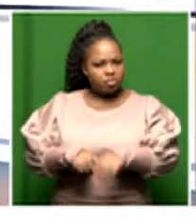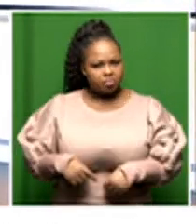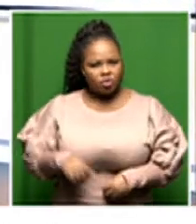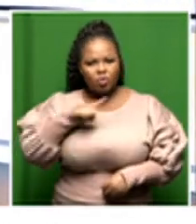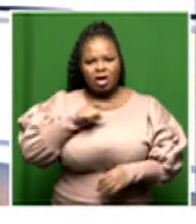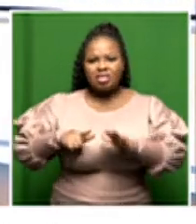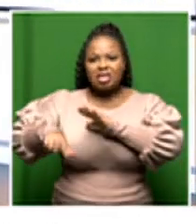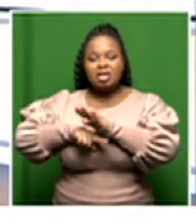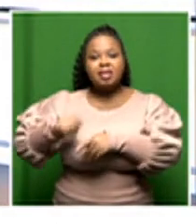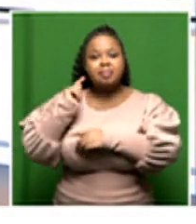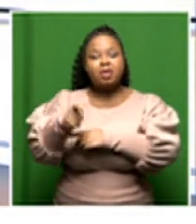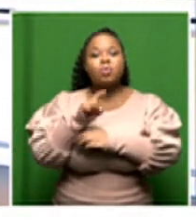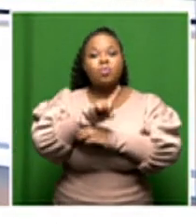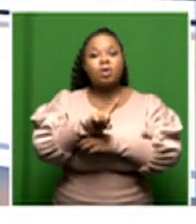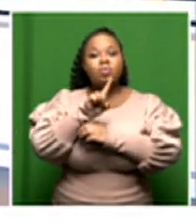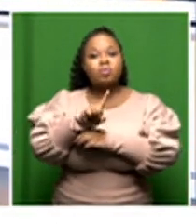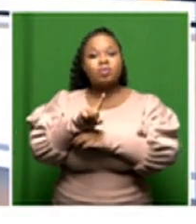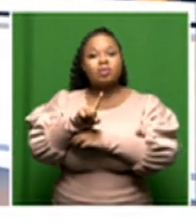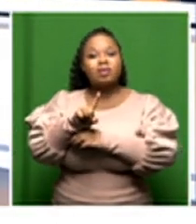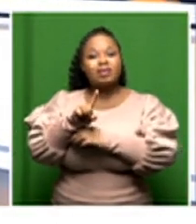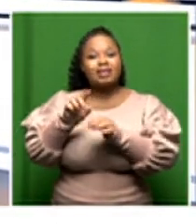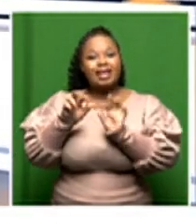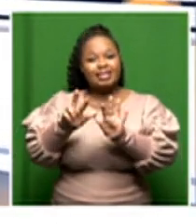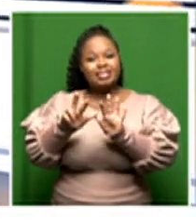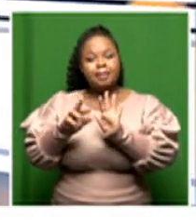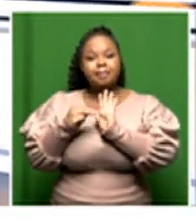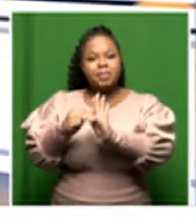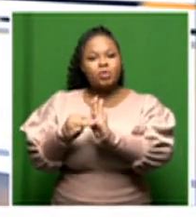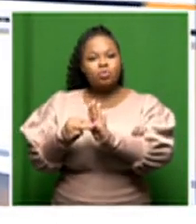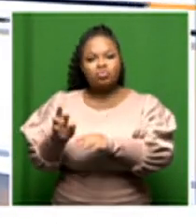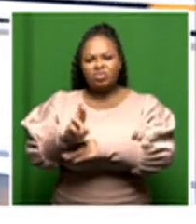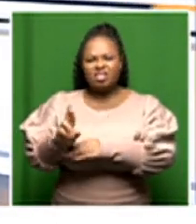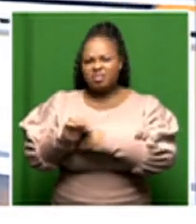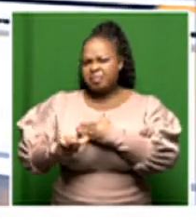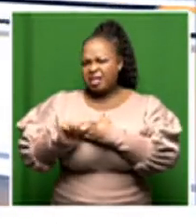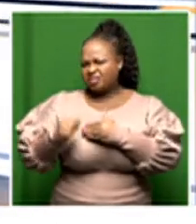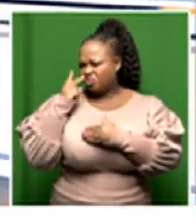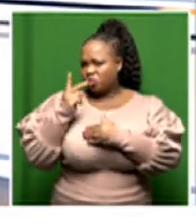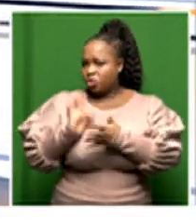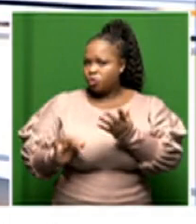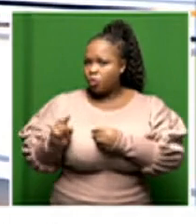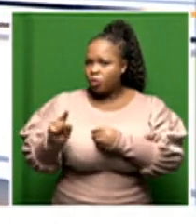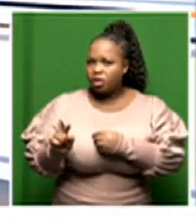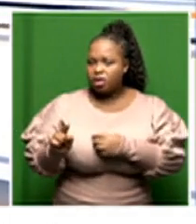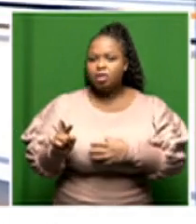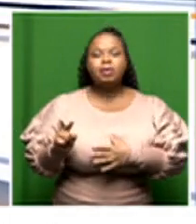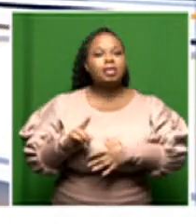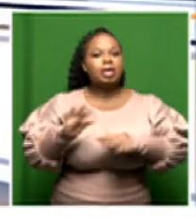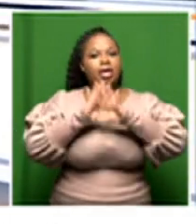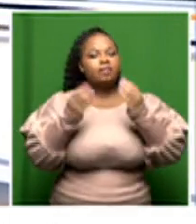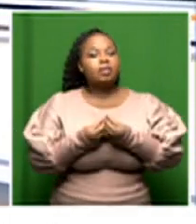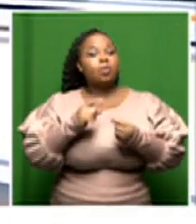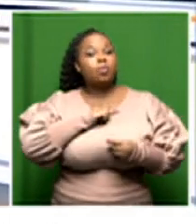piece of land that was paid 118 million rand. We saw the story coming out a few months ago, and this, of course, is all related